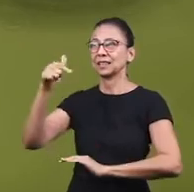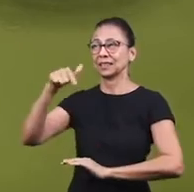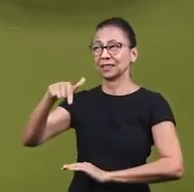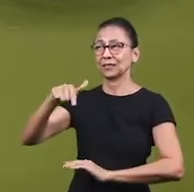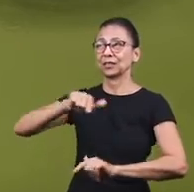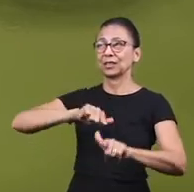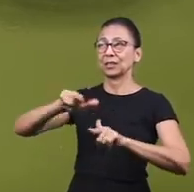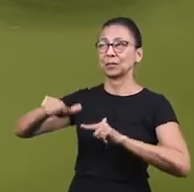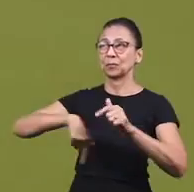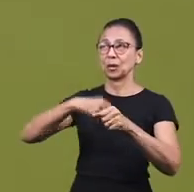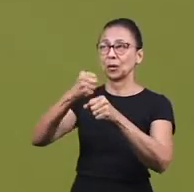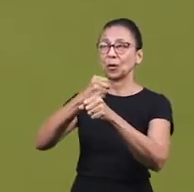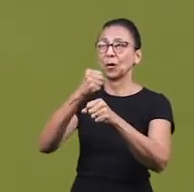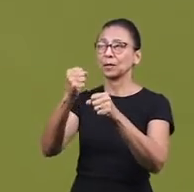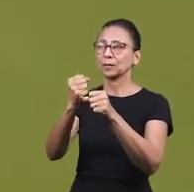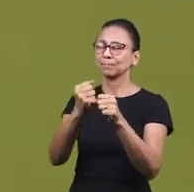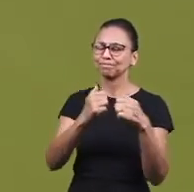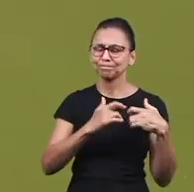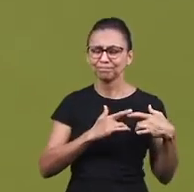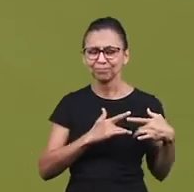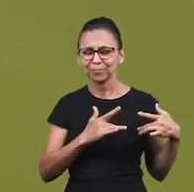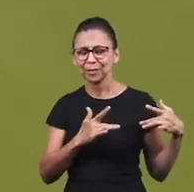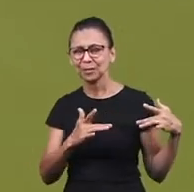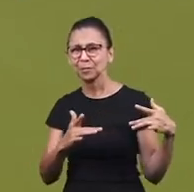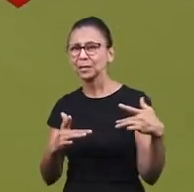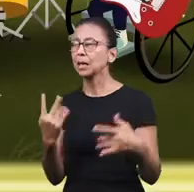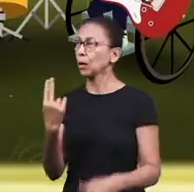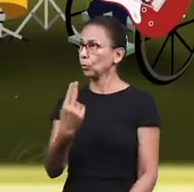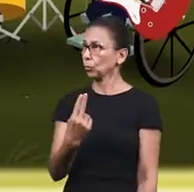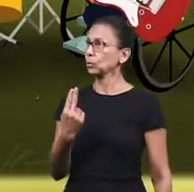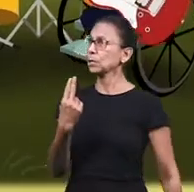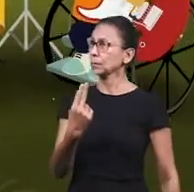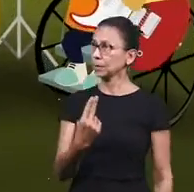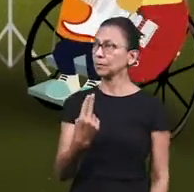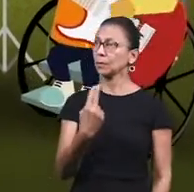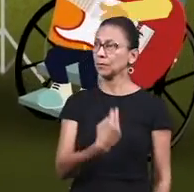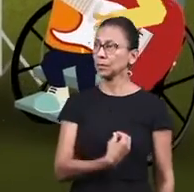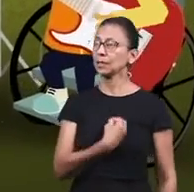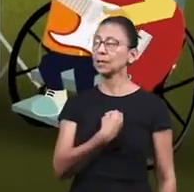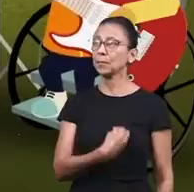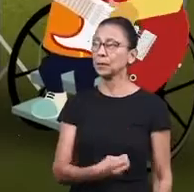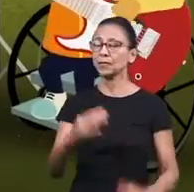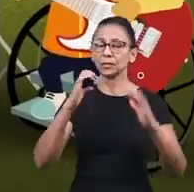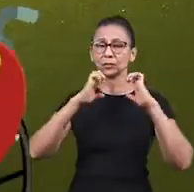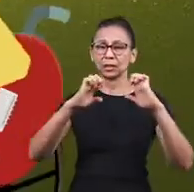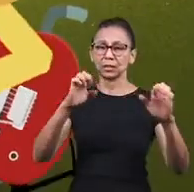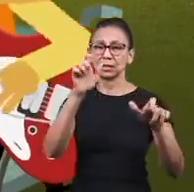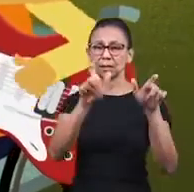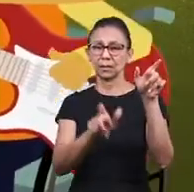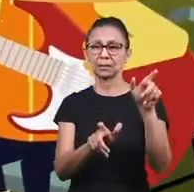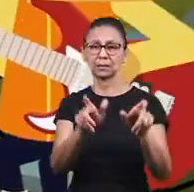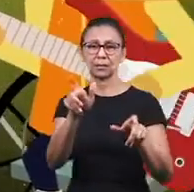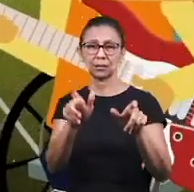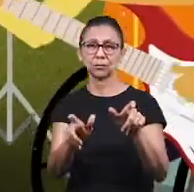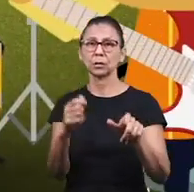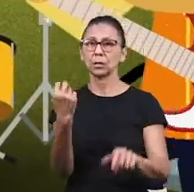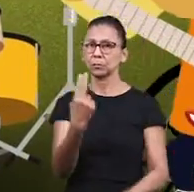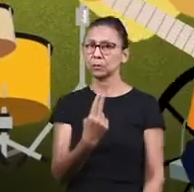work in your work of love. Use me, Lord, to preach to the